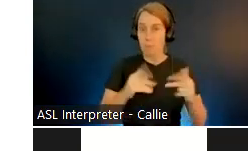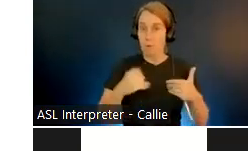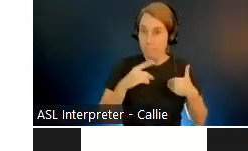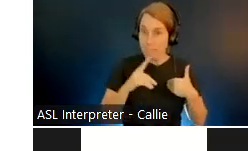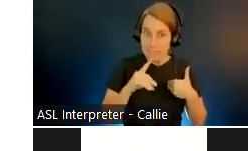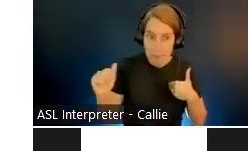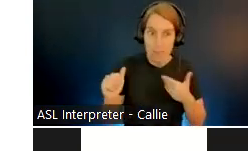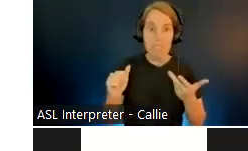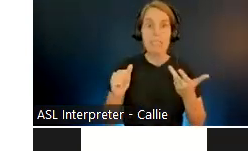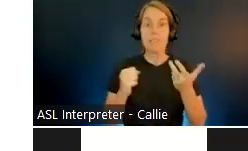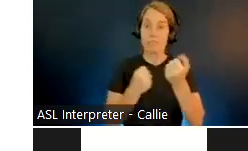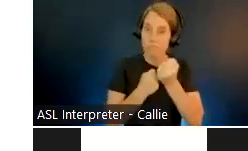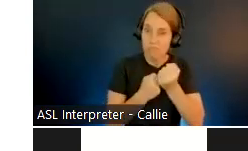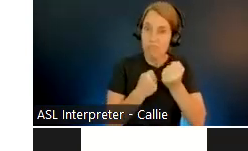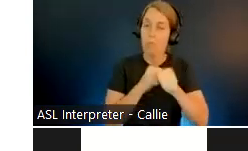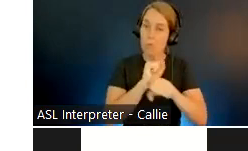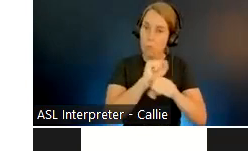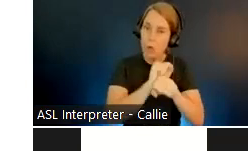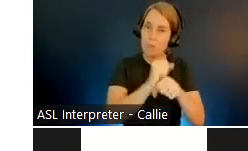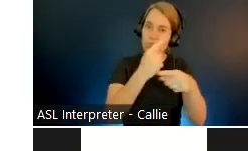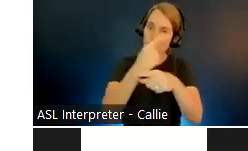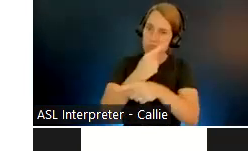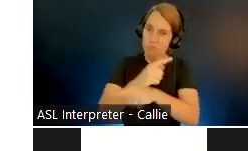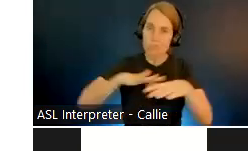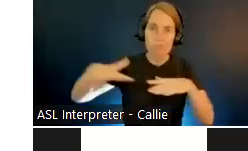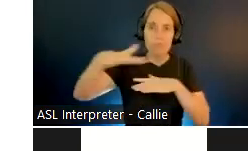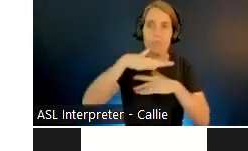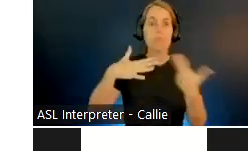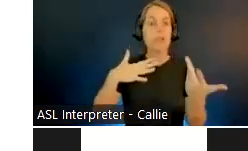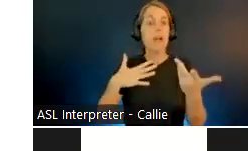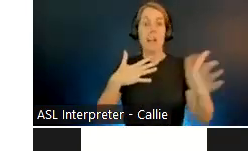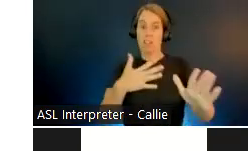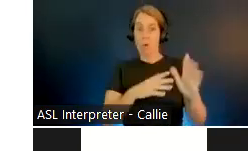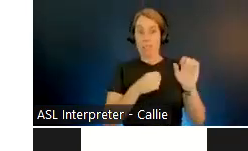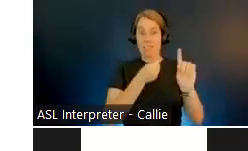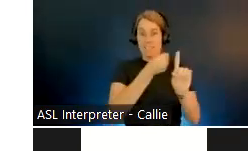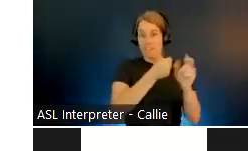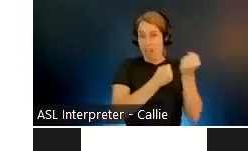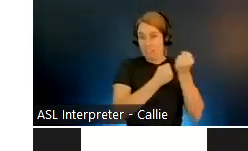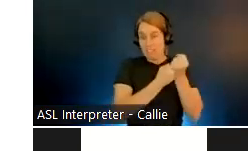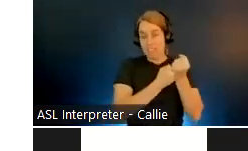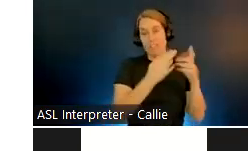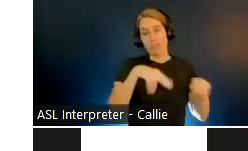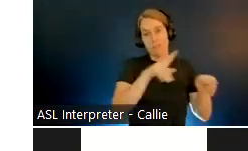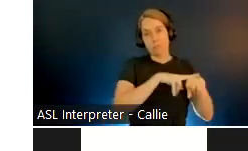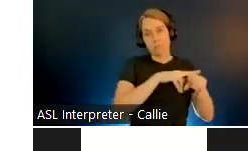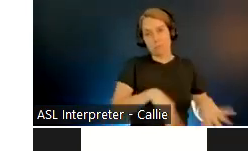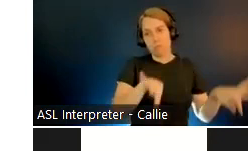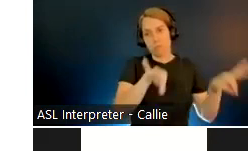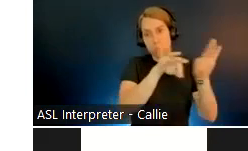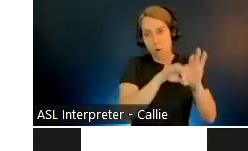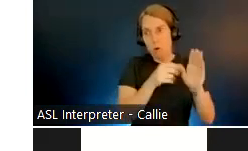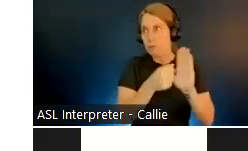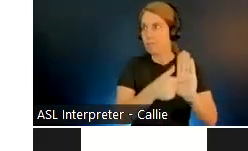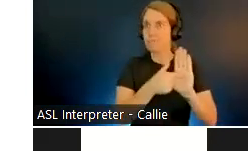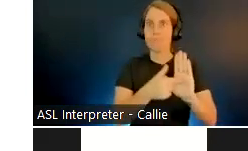need an accommodation, asking for an accommodation, whether at a college or university or in a work setting.